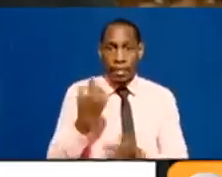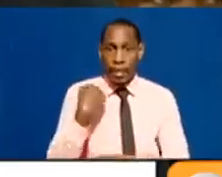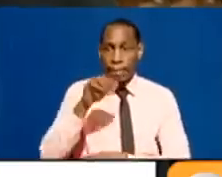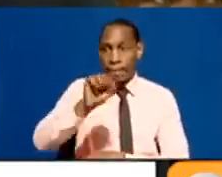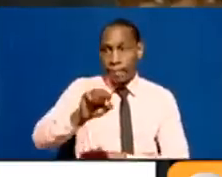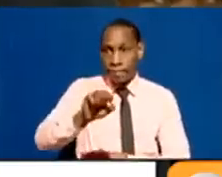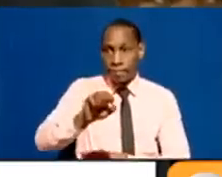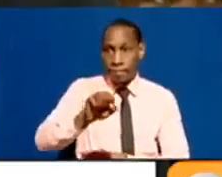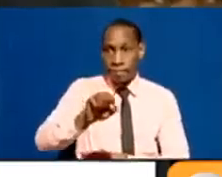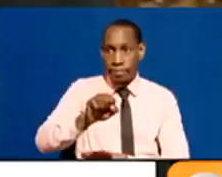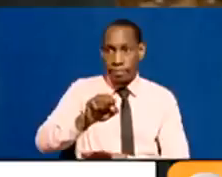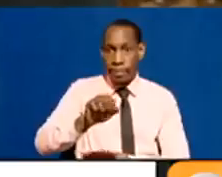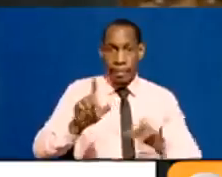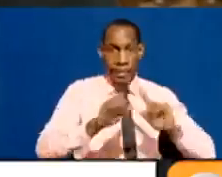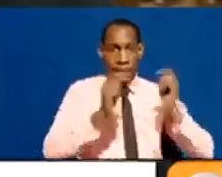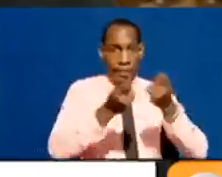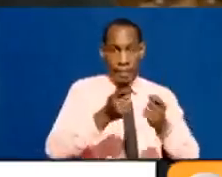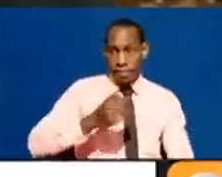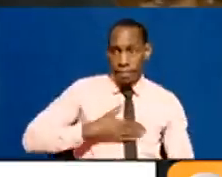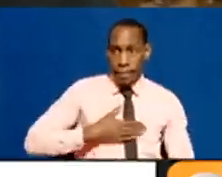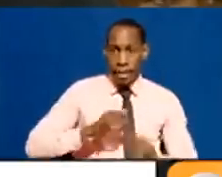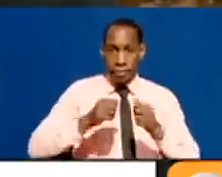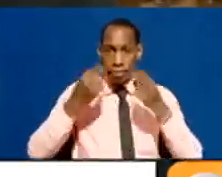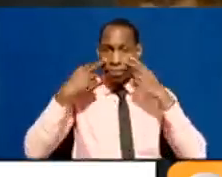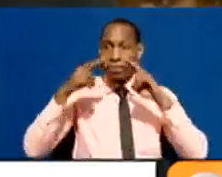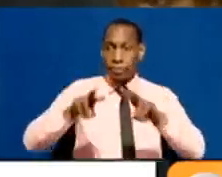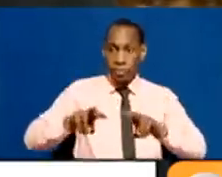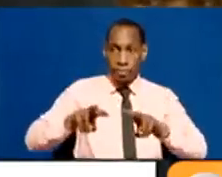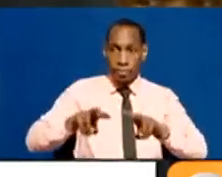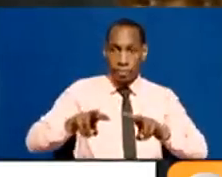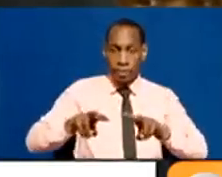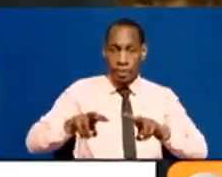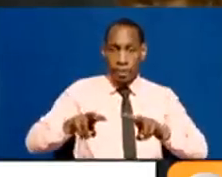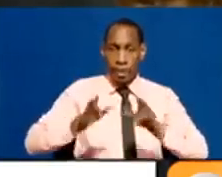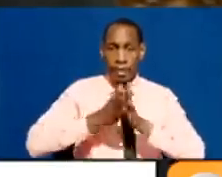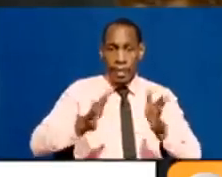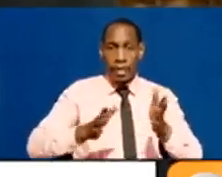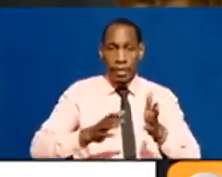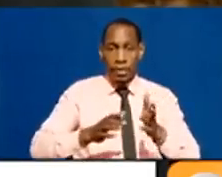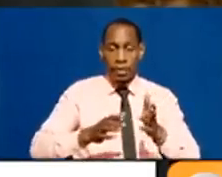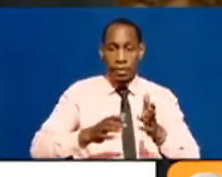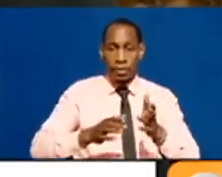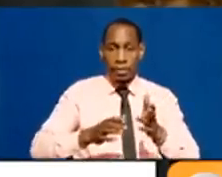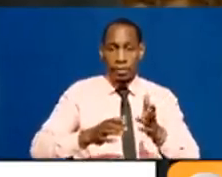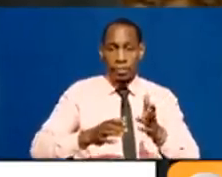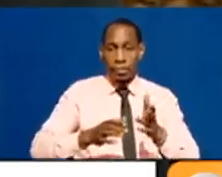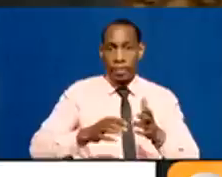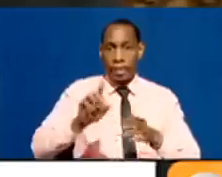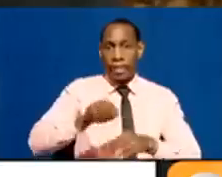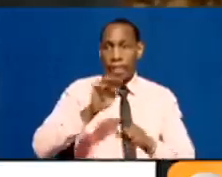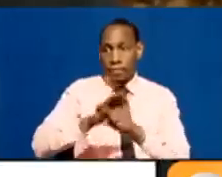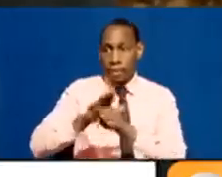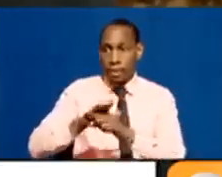5, our team were able to observe a large number of deletions. So